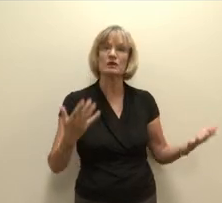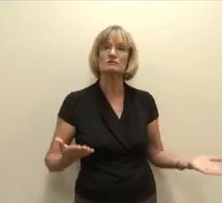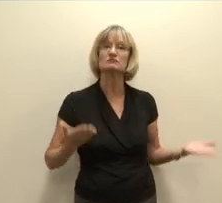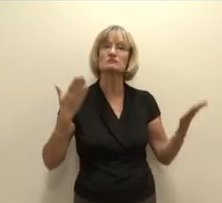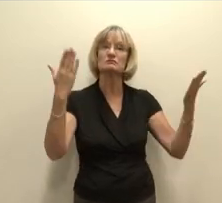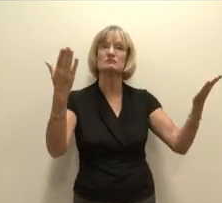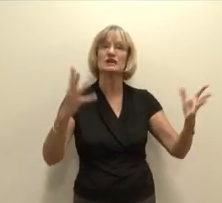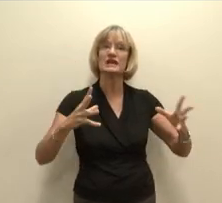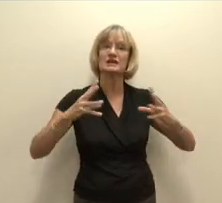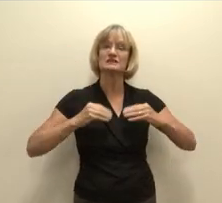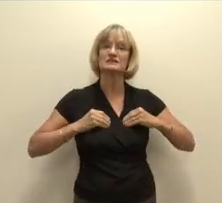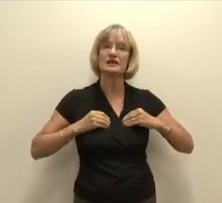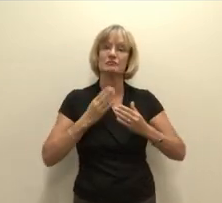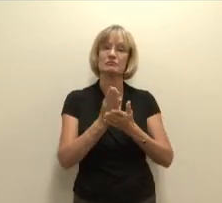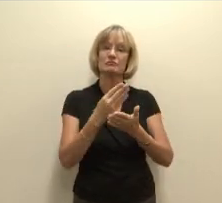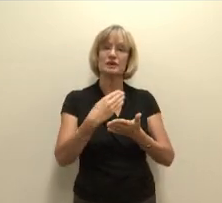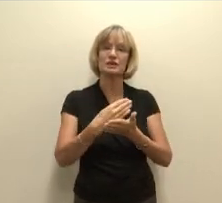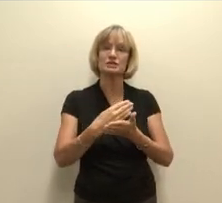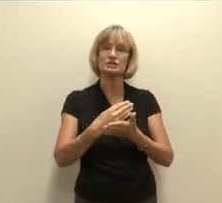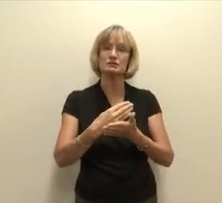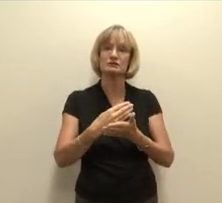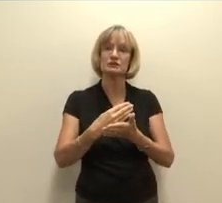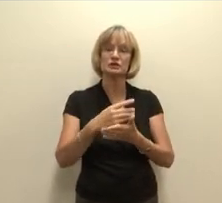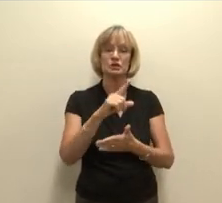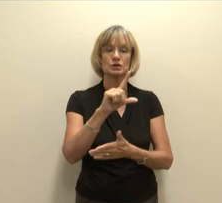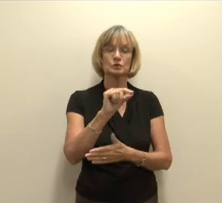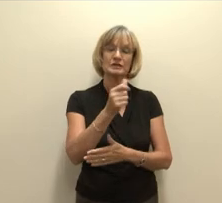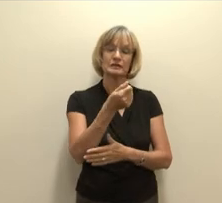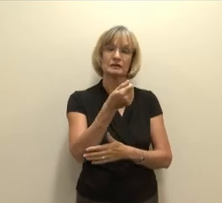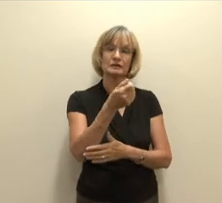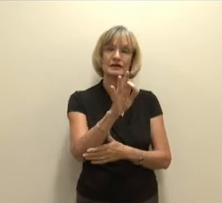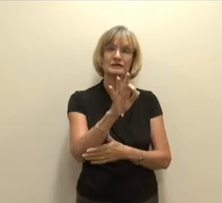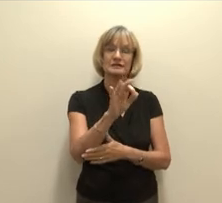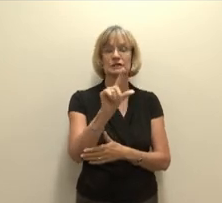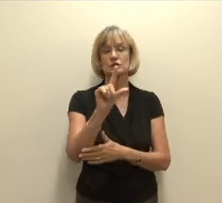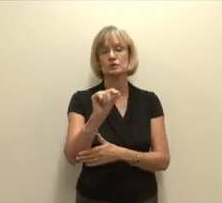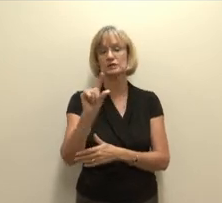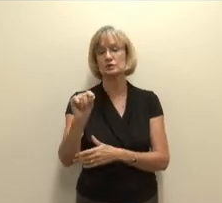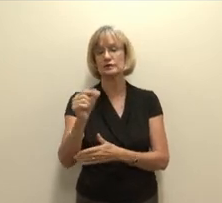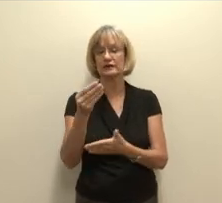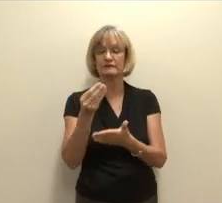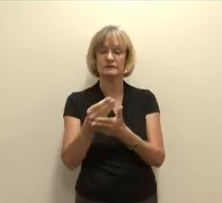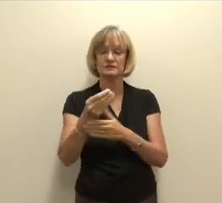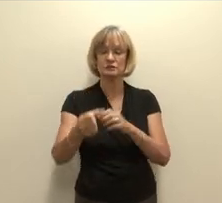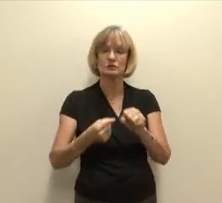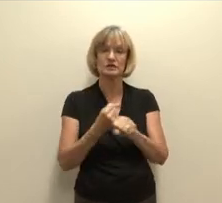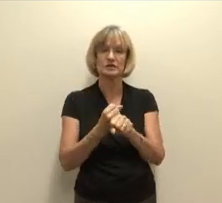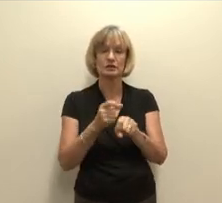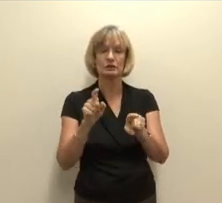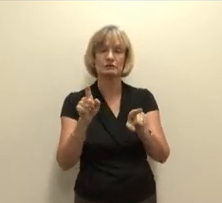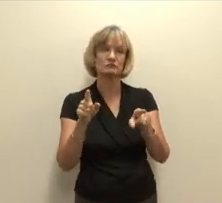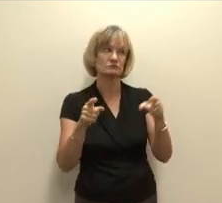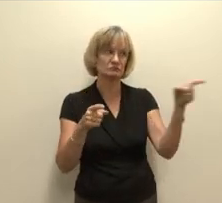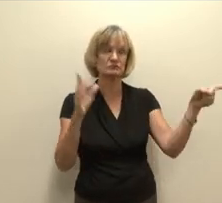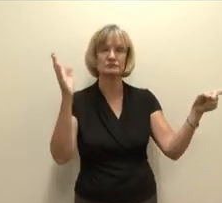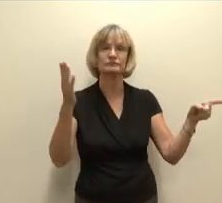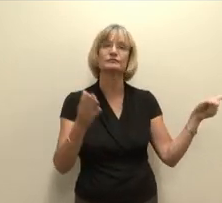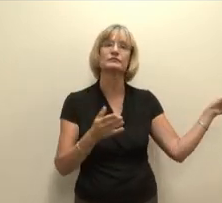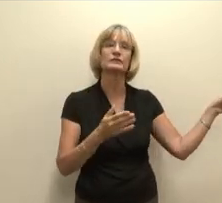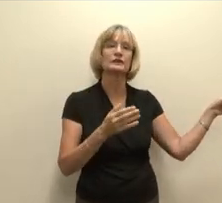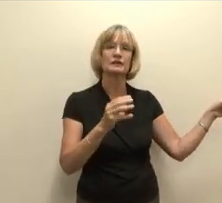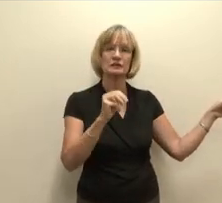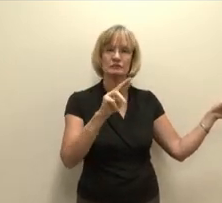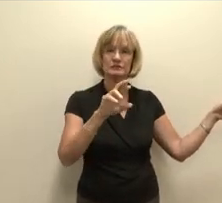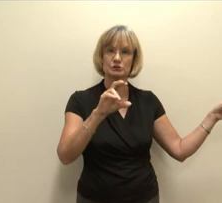to adopt the budget for the 2019-2020 fiscal year as presented. So moved. Thank you, Mr.